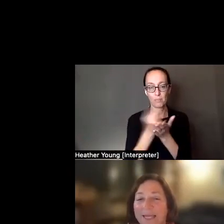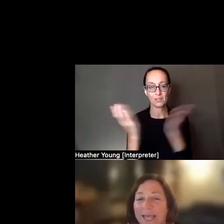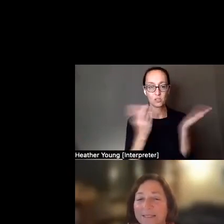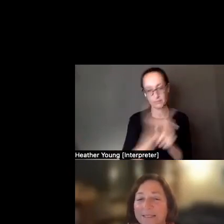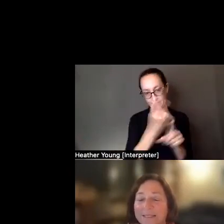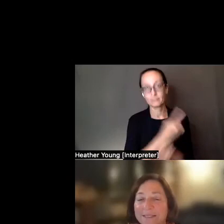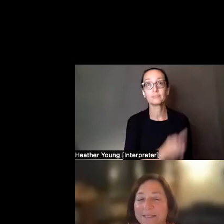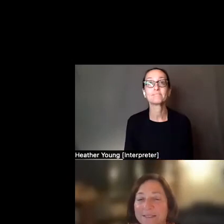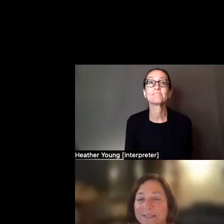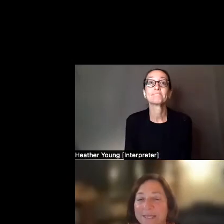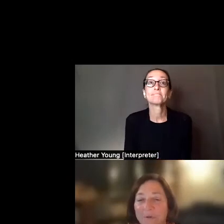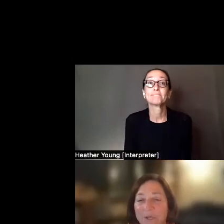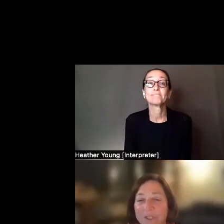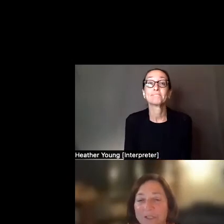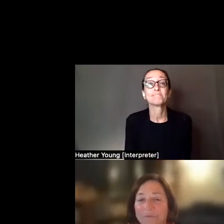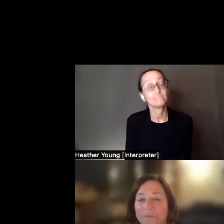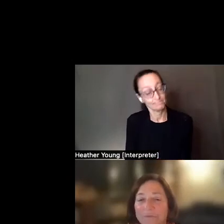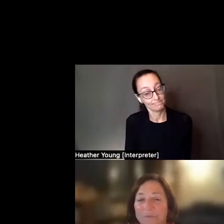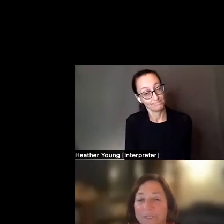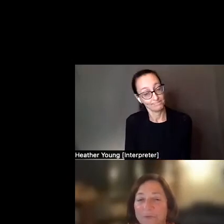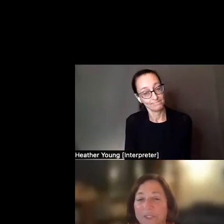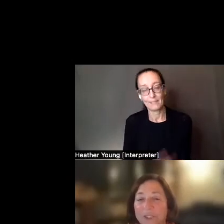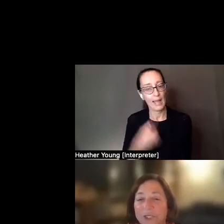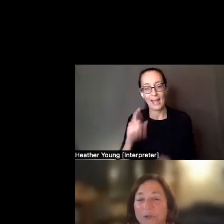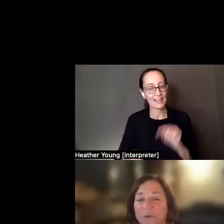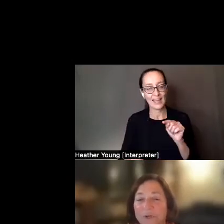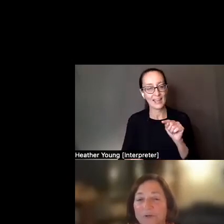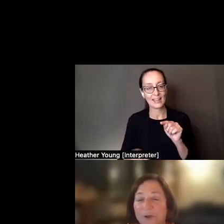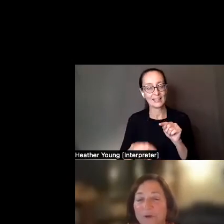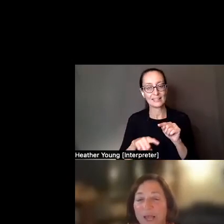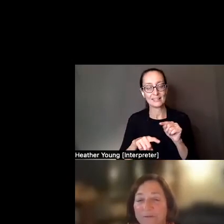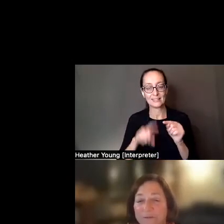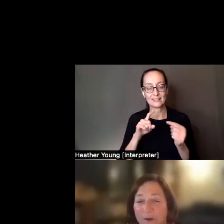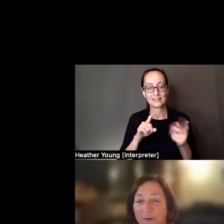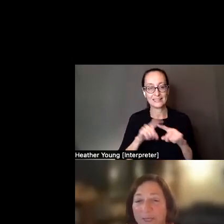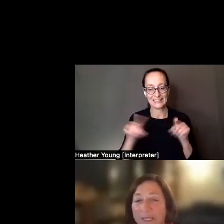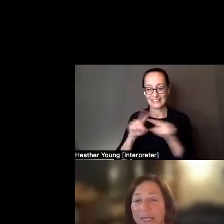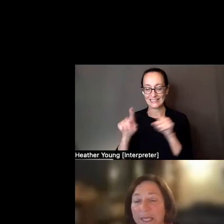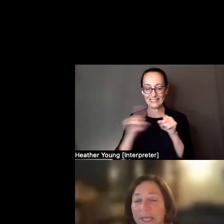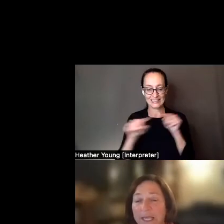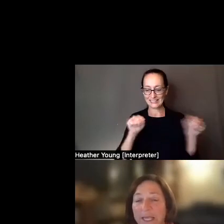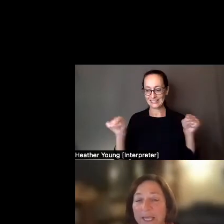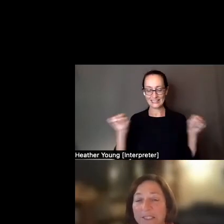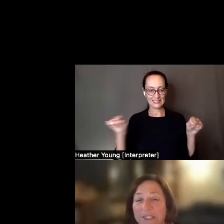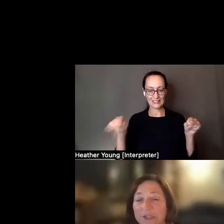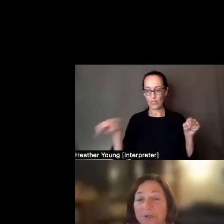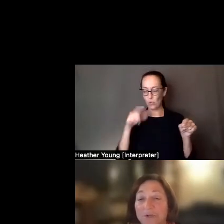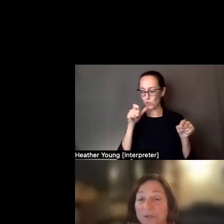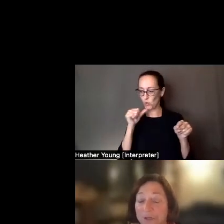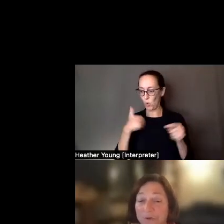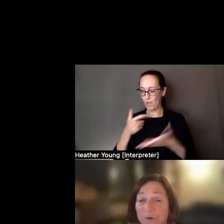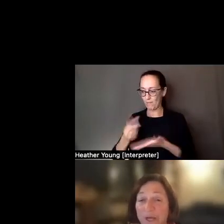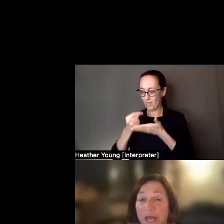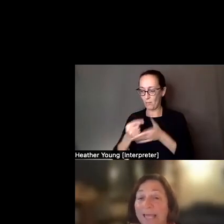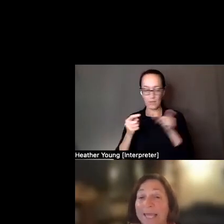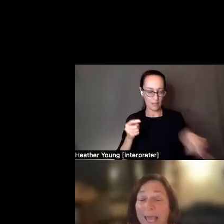I can't distinguish between children who don't have therapy and children who